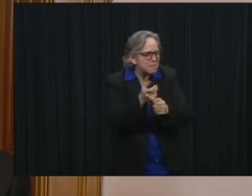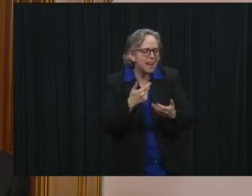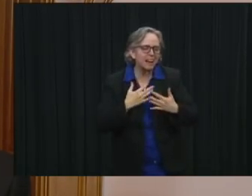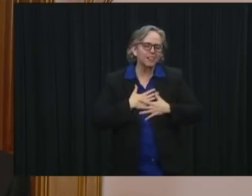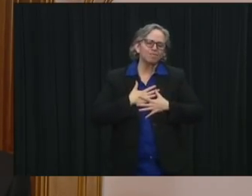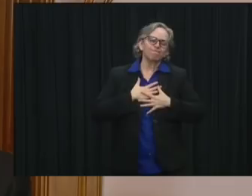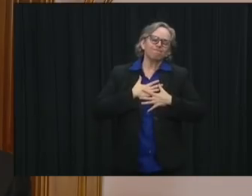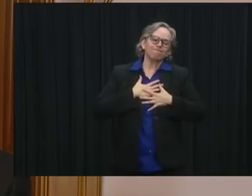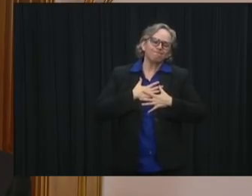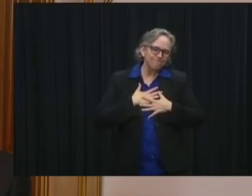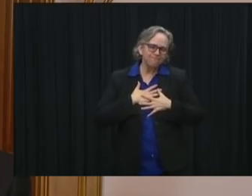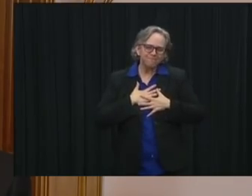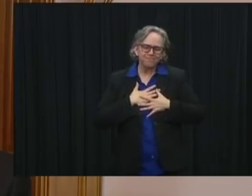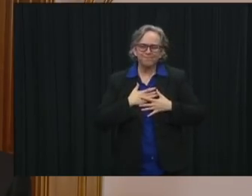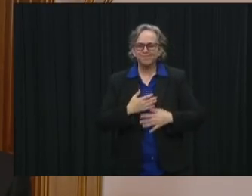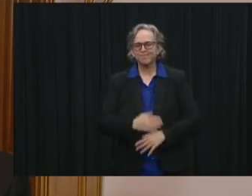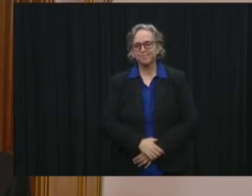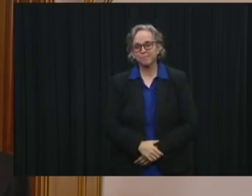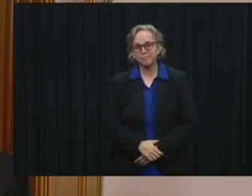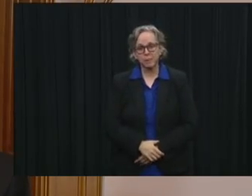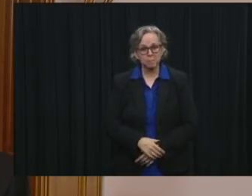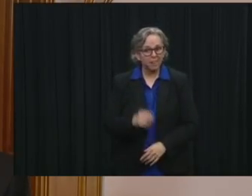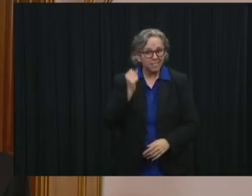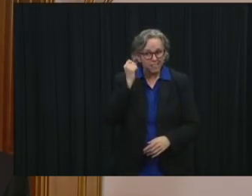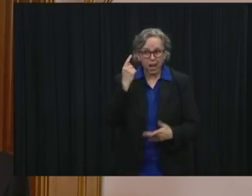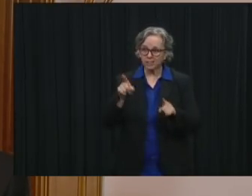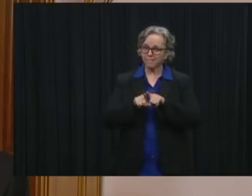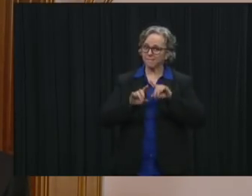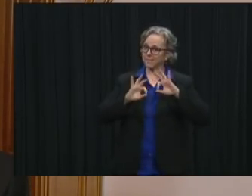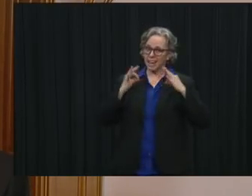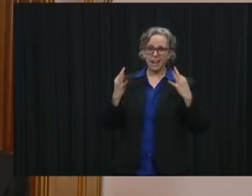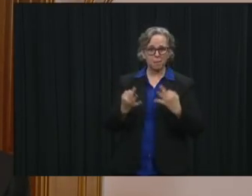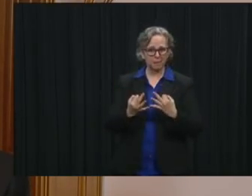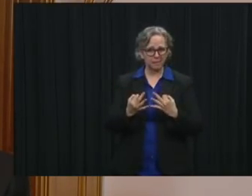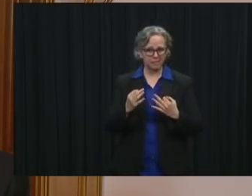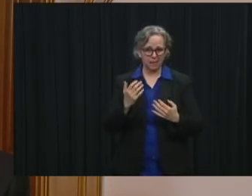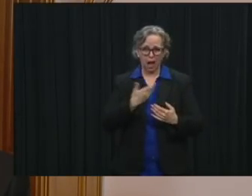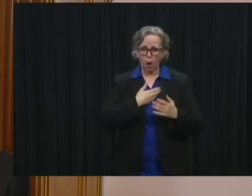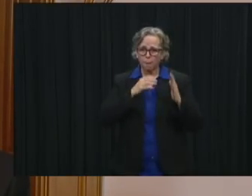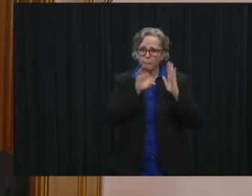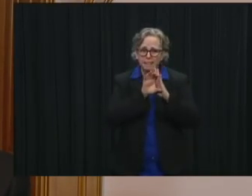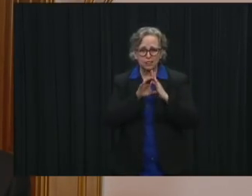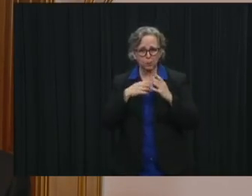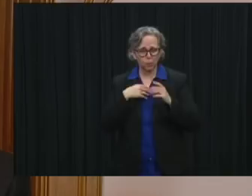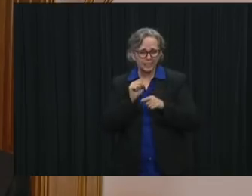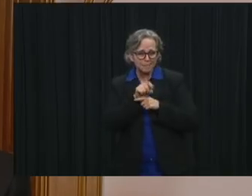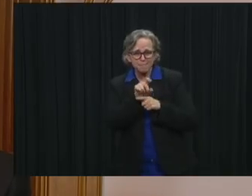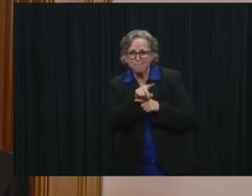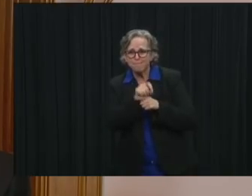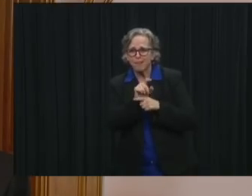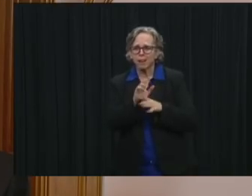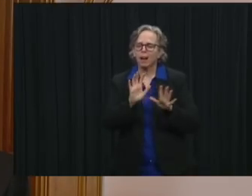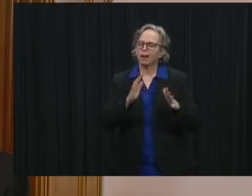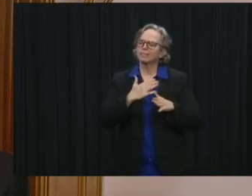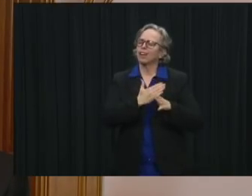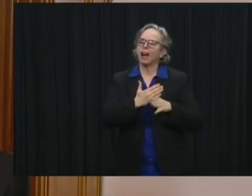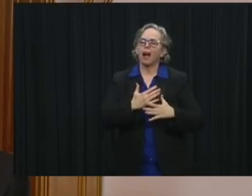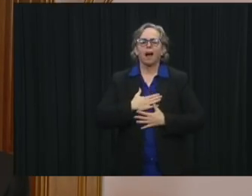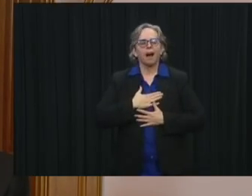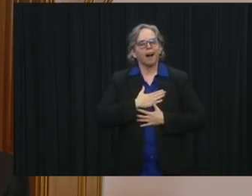But we've had a lot of fun as a family actually sharing our pictures, and you know, the kids are sharing them on Zoom